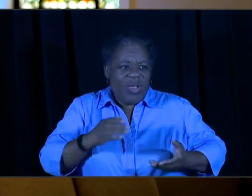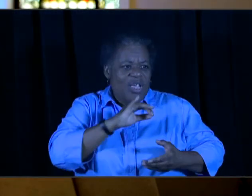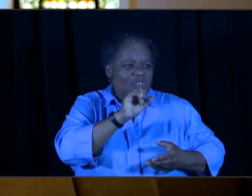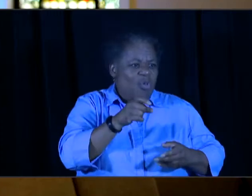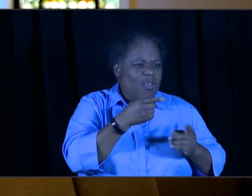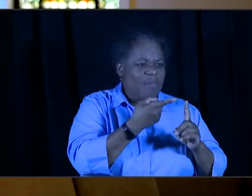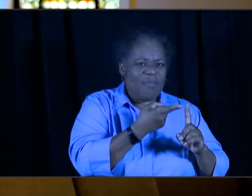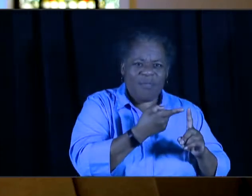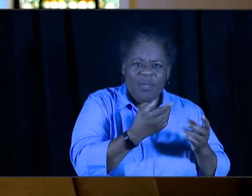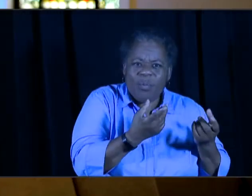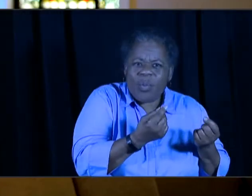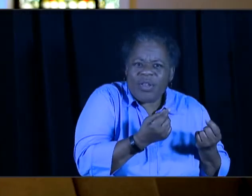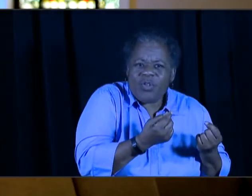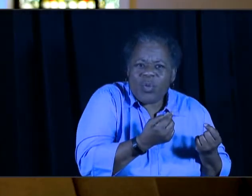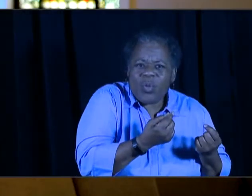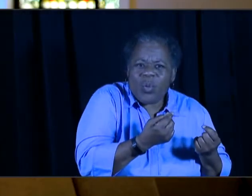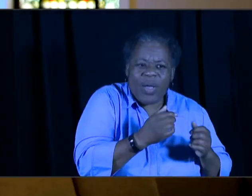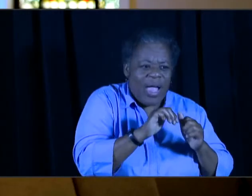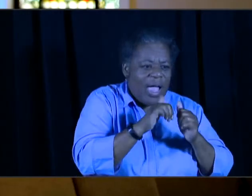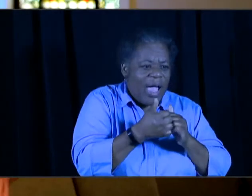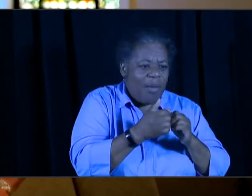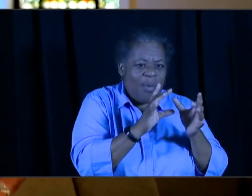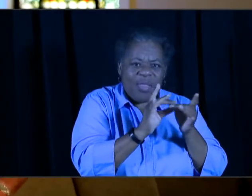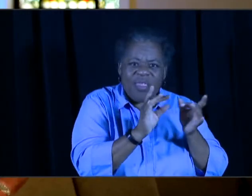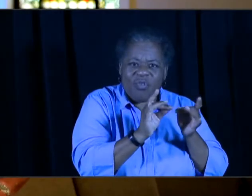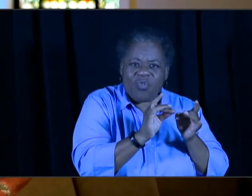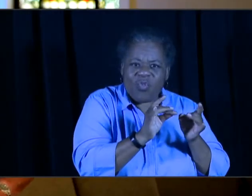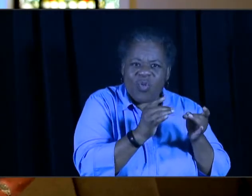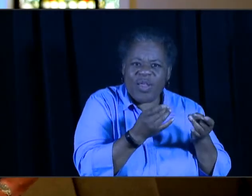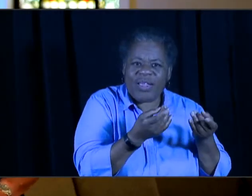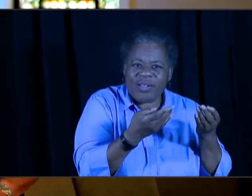will he say? How will this story end?